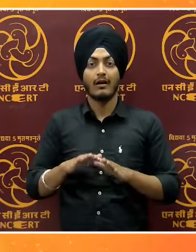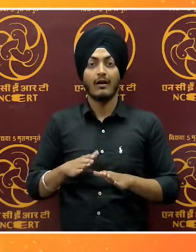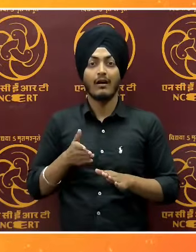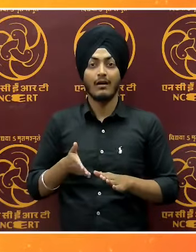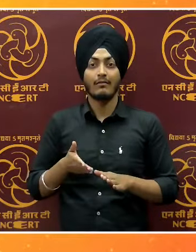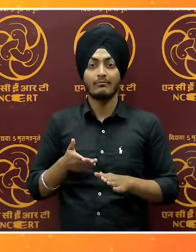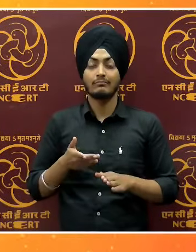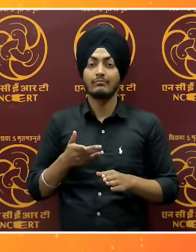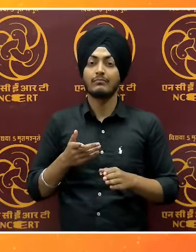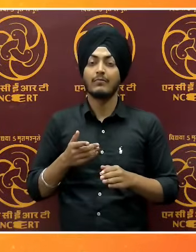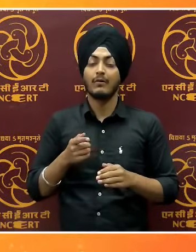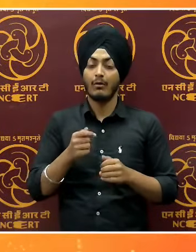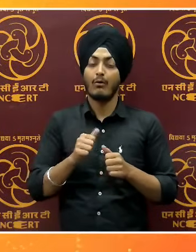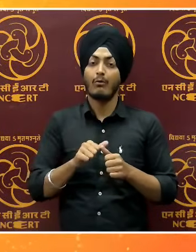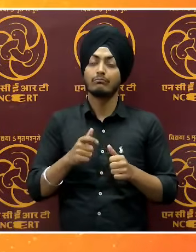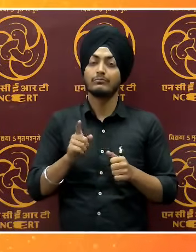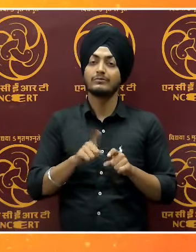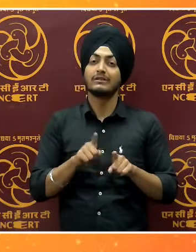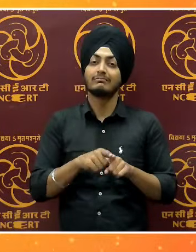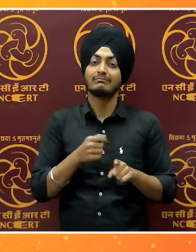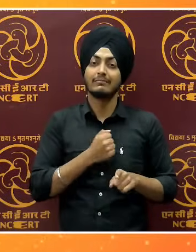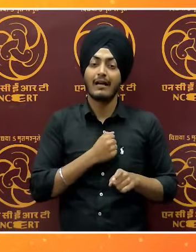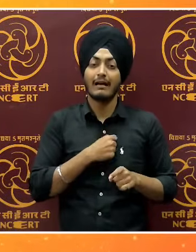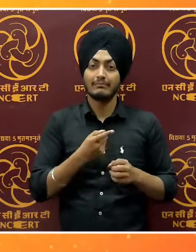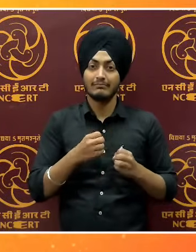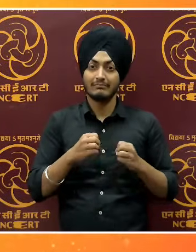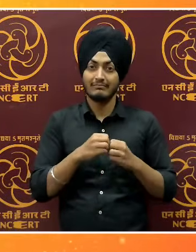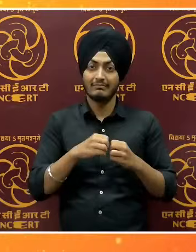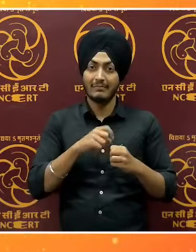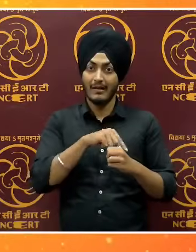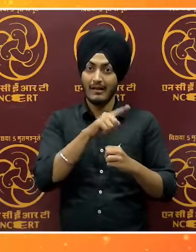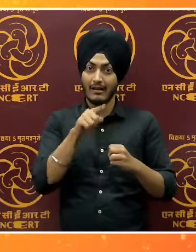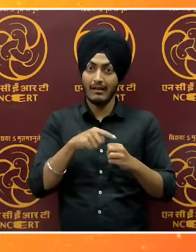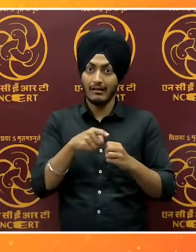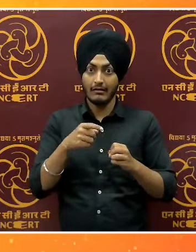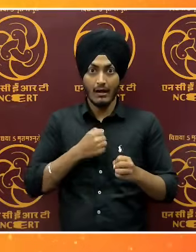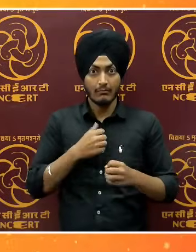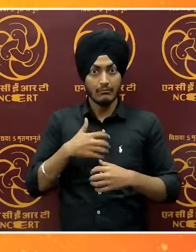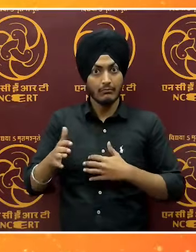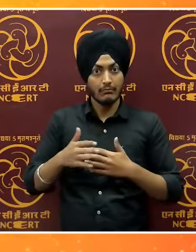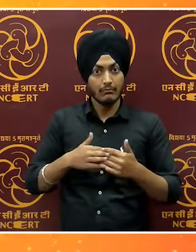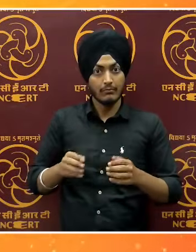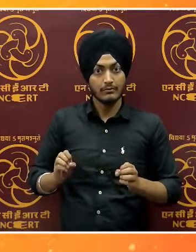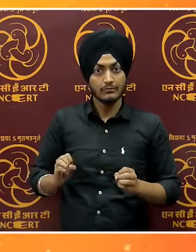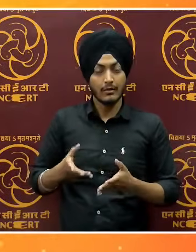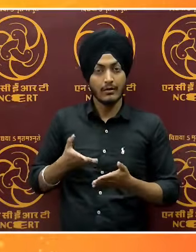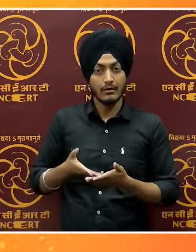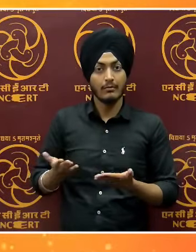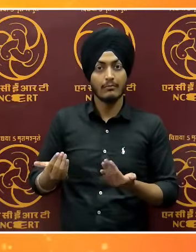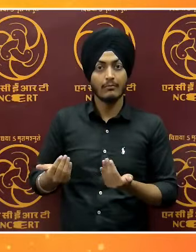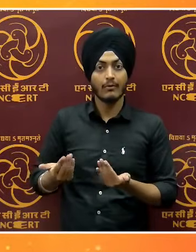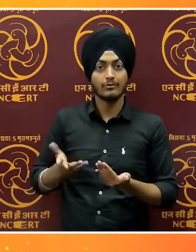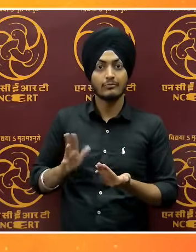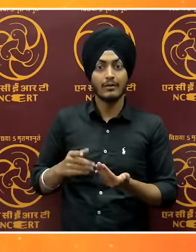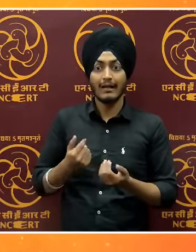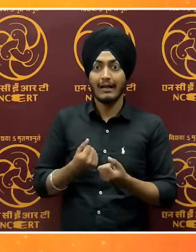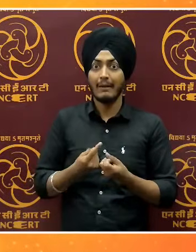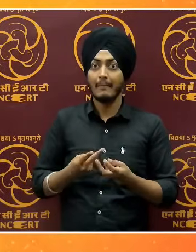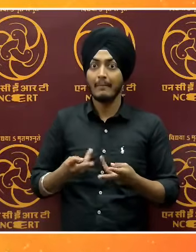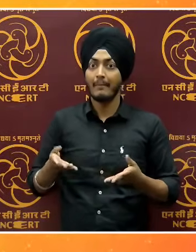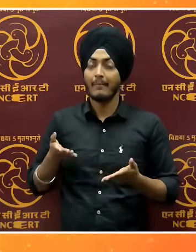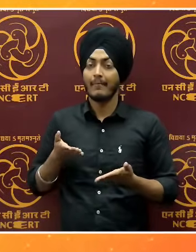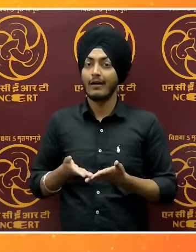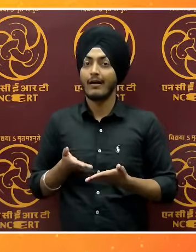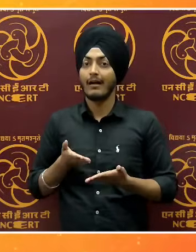Sir, can we also compare the magnetic field lines produced by a straight current carrying conductor with those produced by